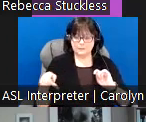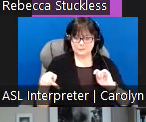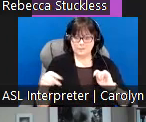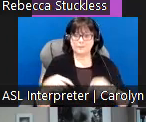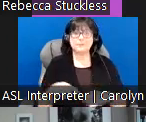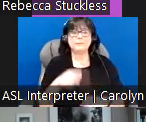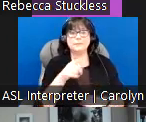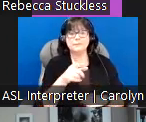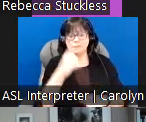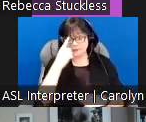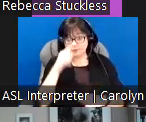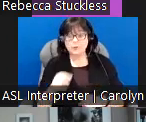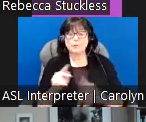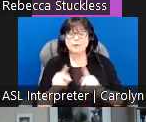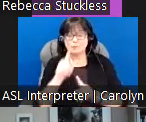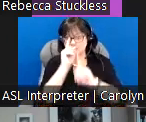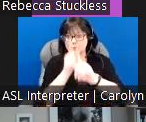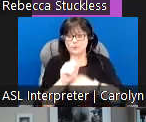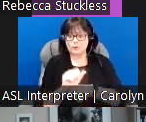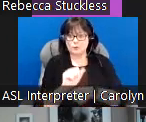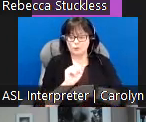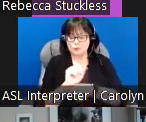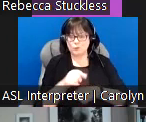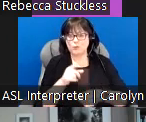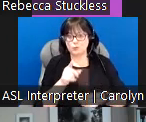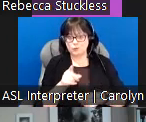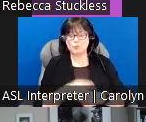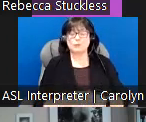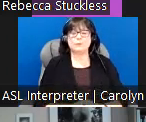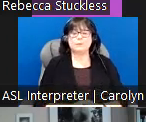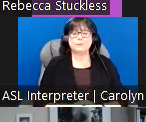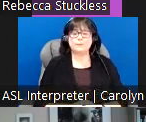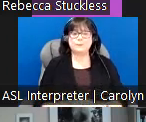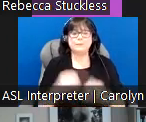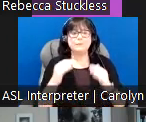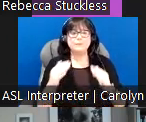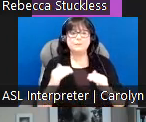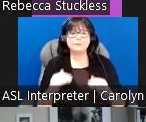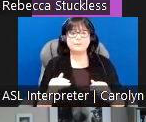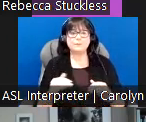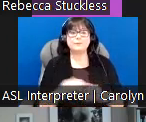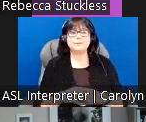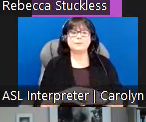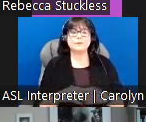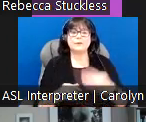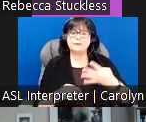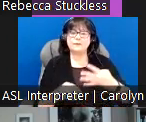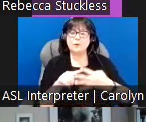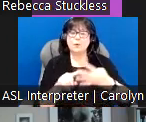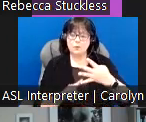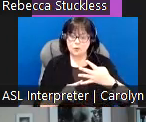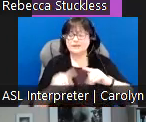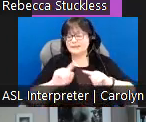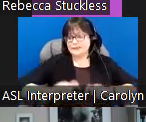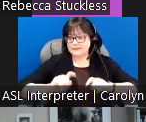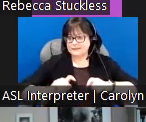employment goal path. That's important to know that that's what it's designed for. It tests in 4 domains: reading, writing,